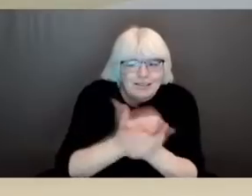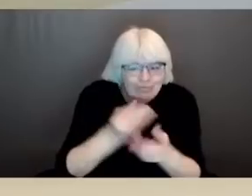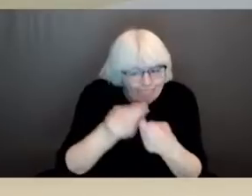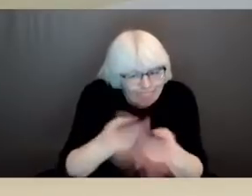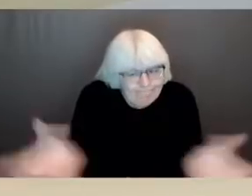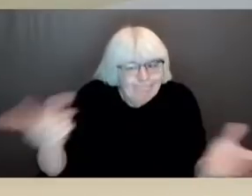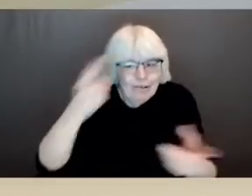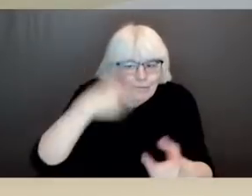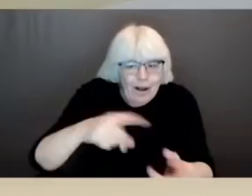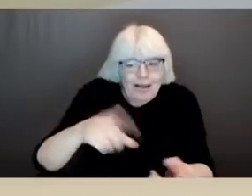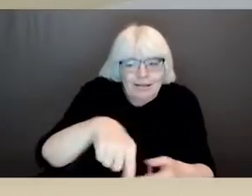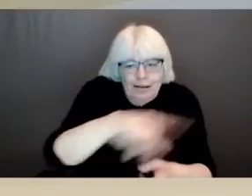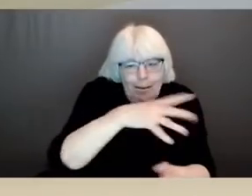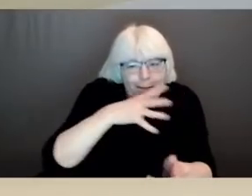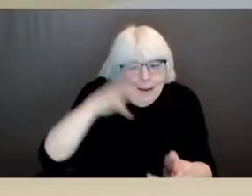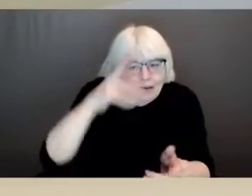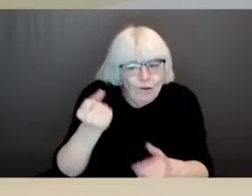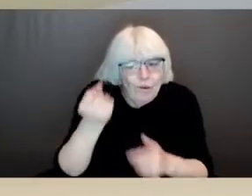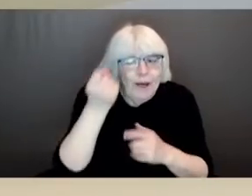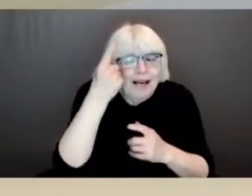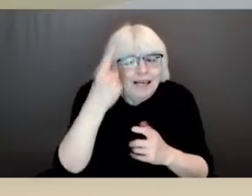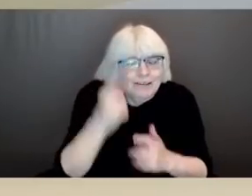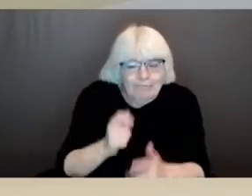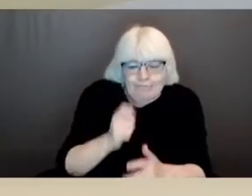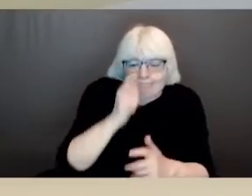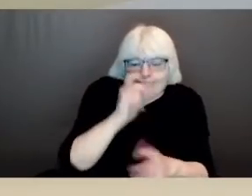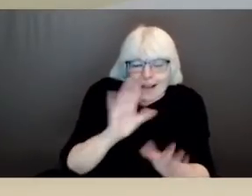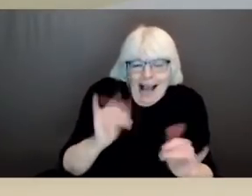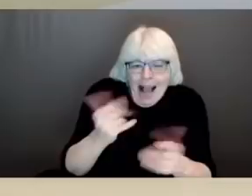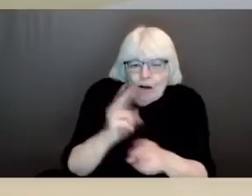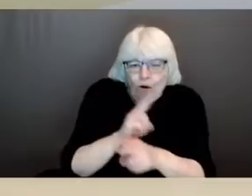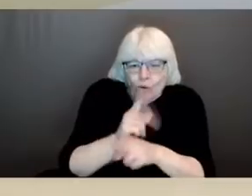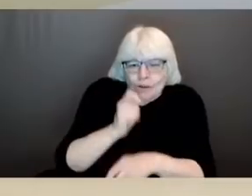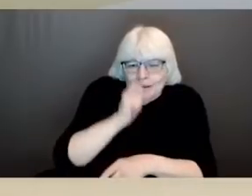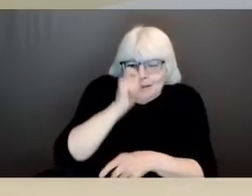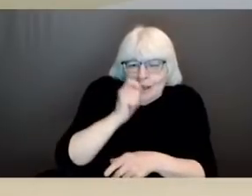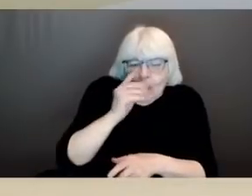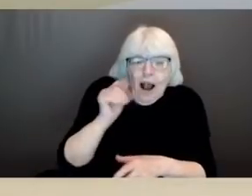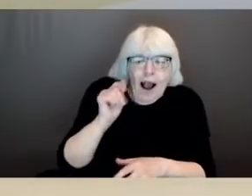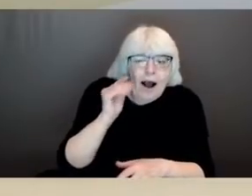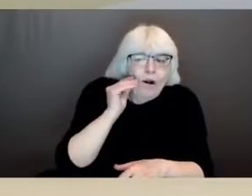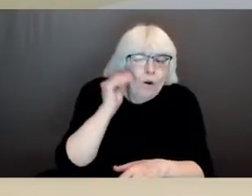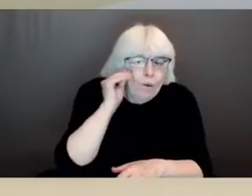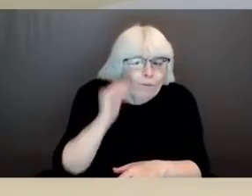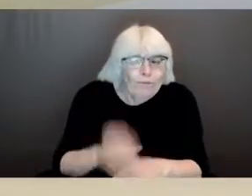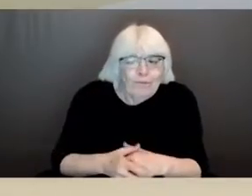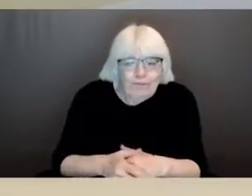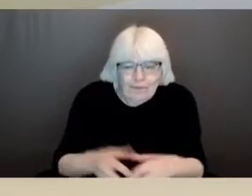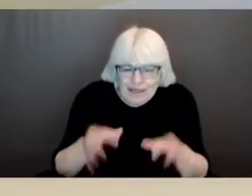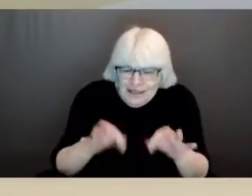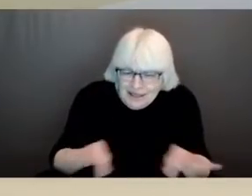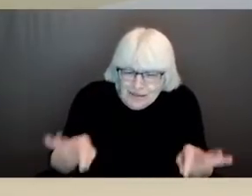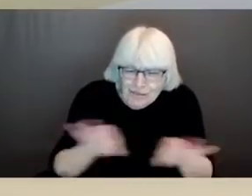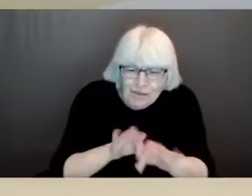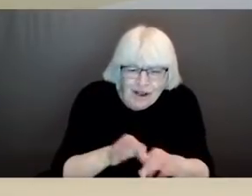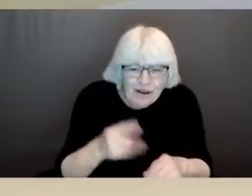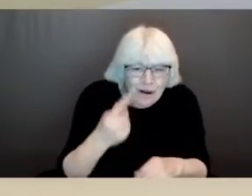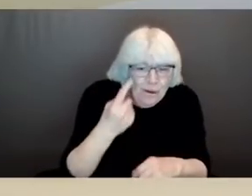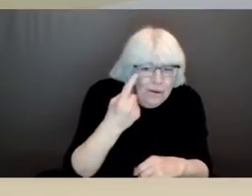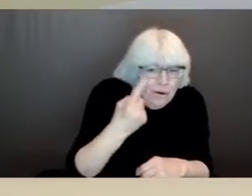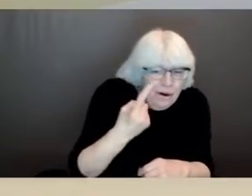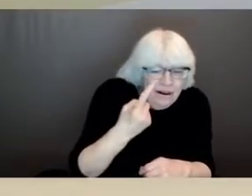some questions and answers. But it's really about one single mild symptom and where there's really